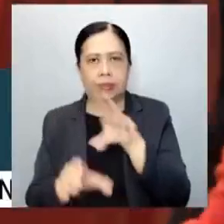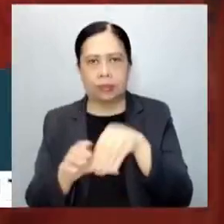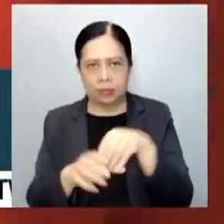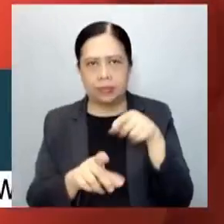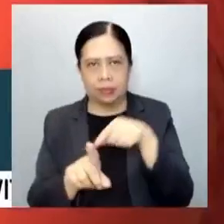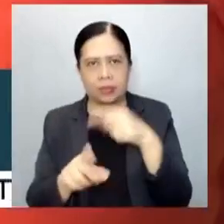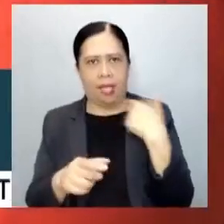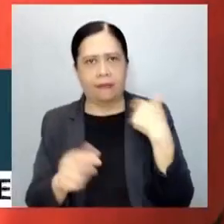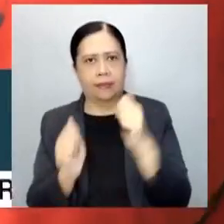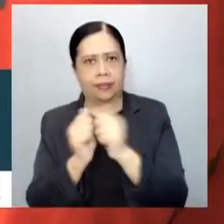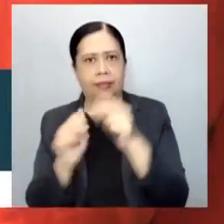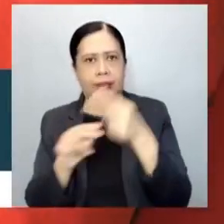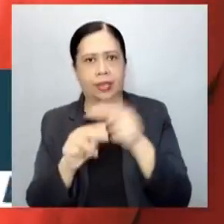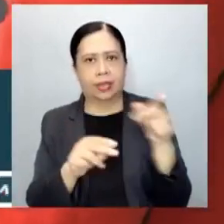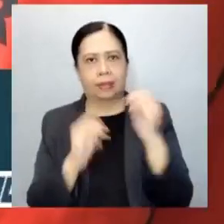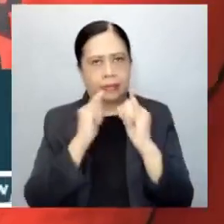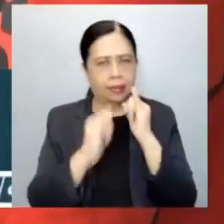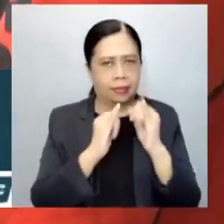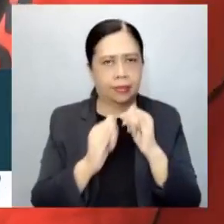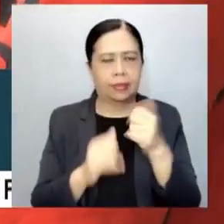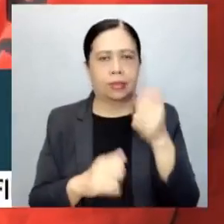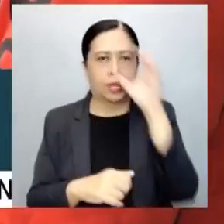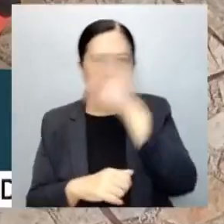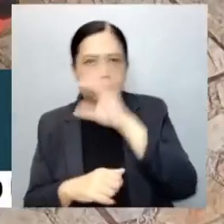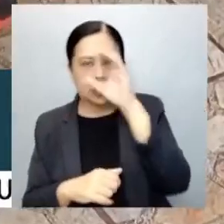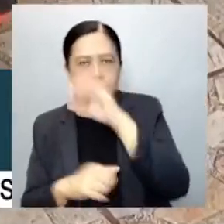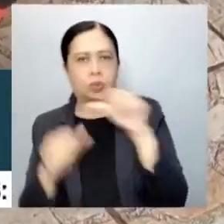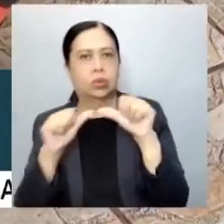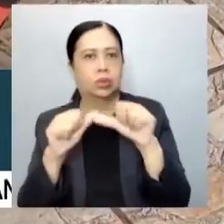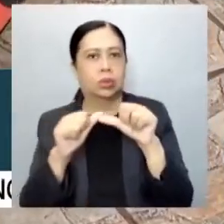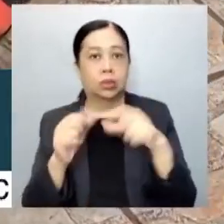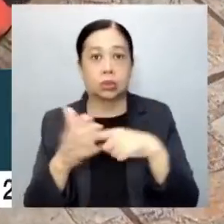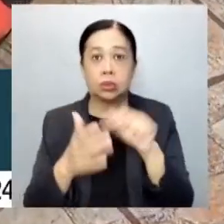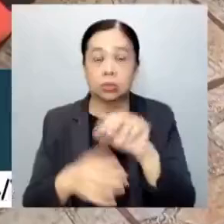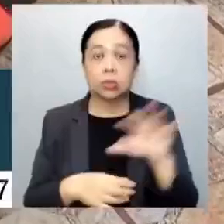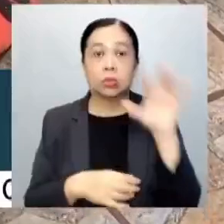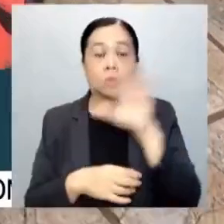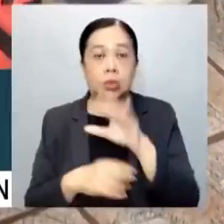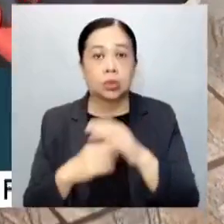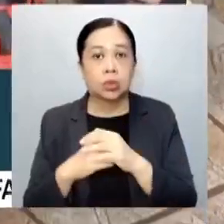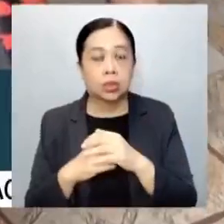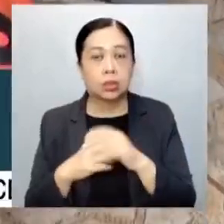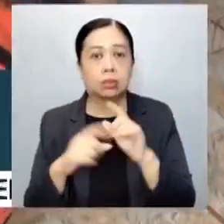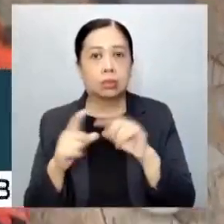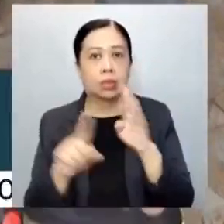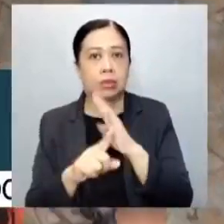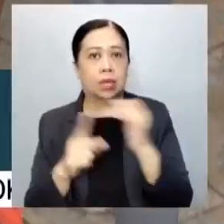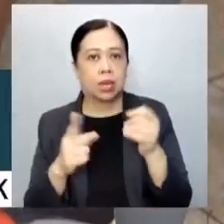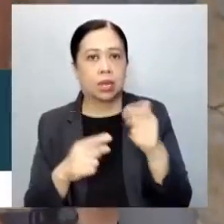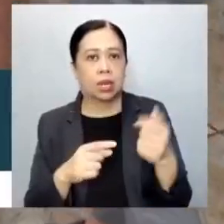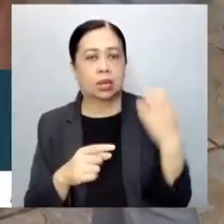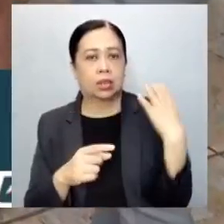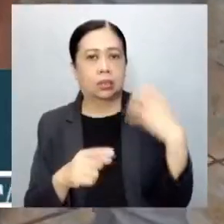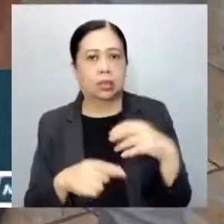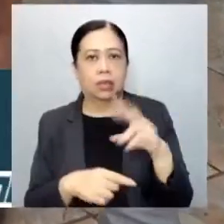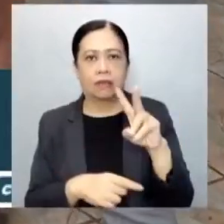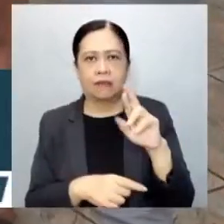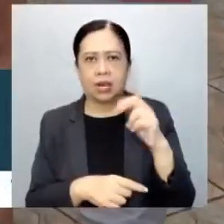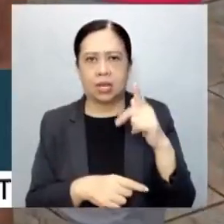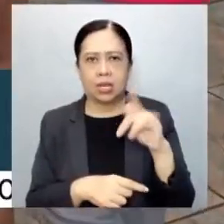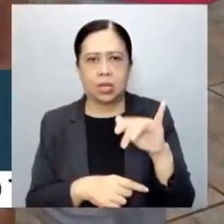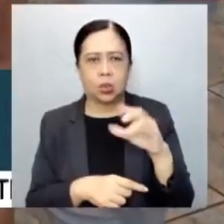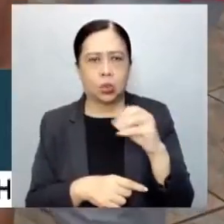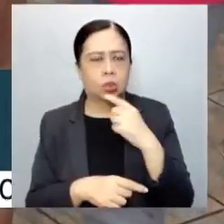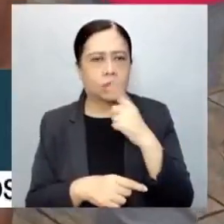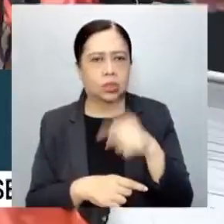interviewed earlier. Search and rescue efforts continued this morning, but Barangay Kalinawan Chairman Virgilio Cerda said that the